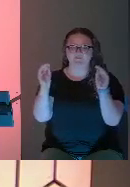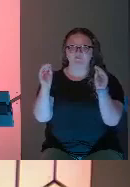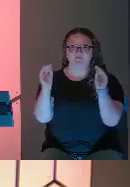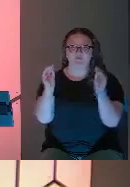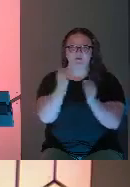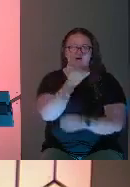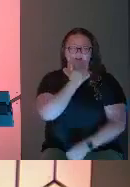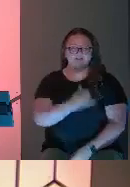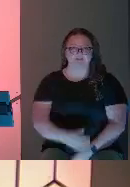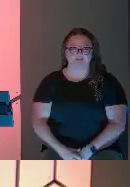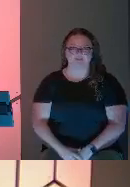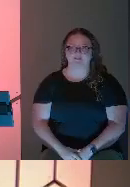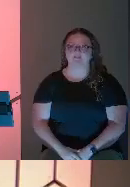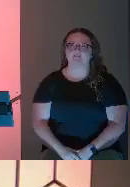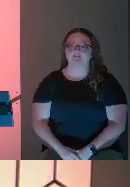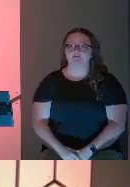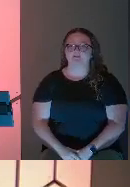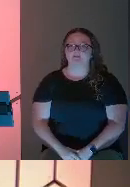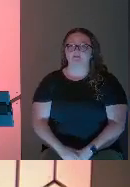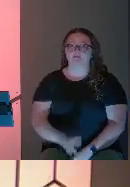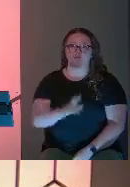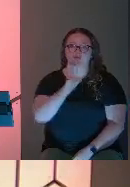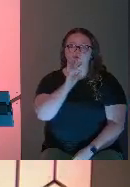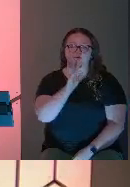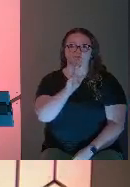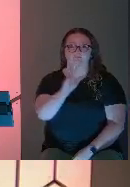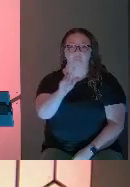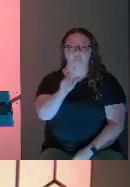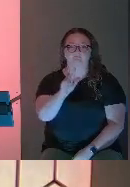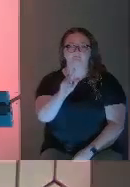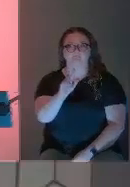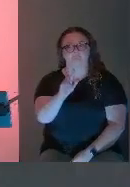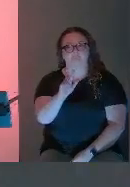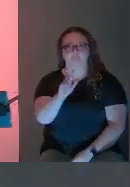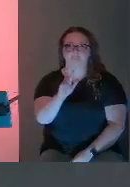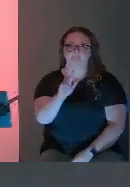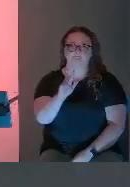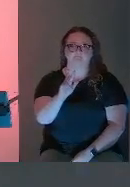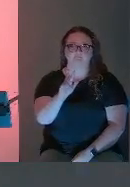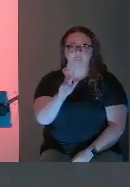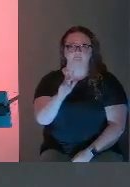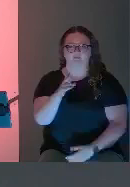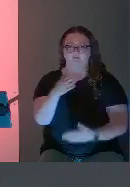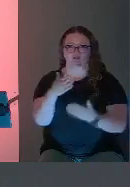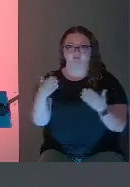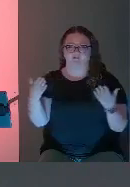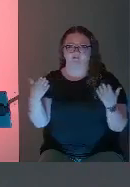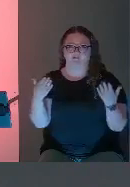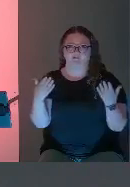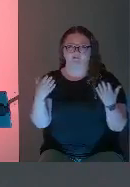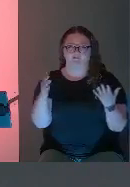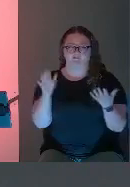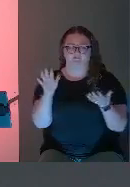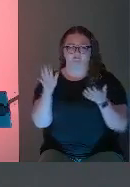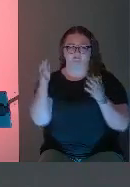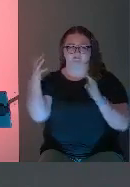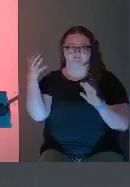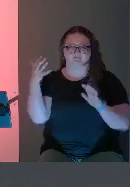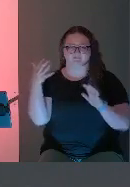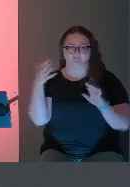all. And at about 3 years old, things fell apart. He started